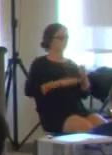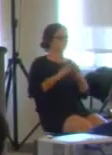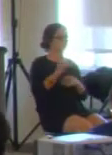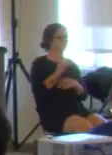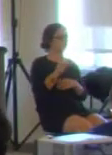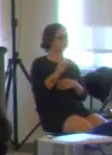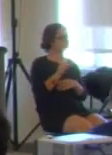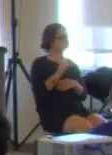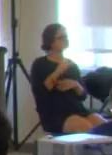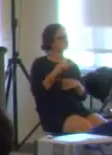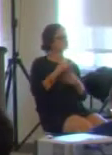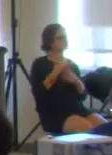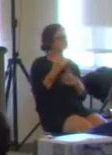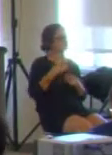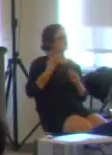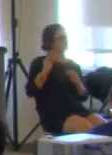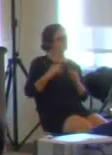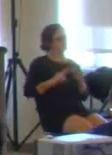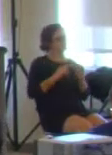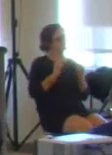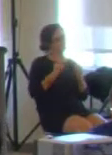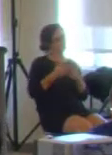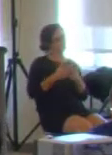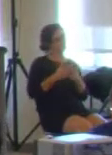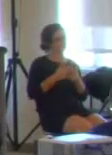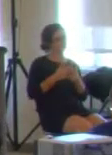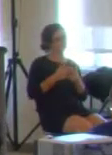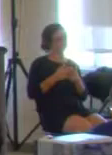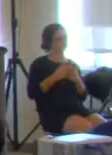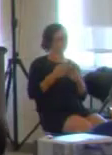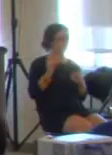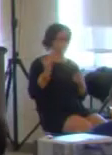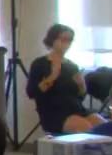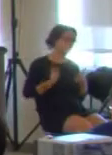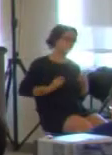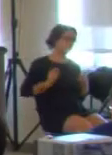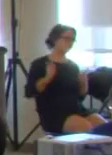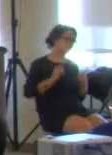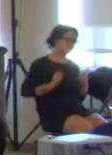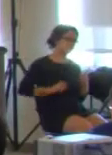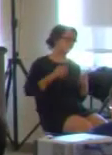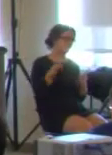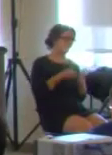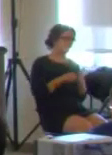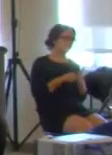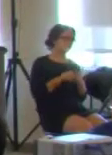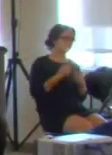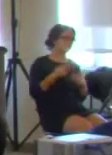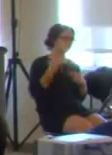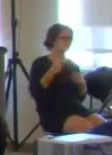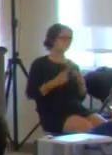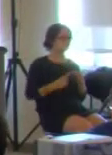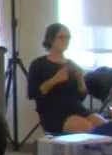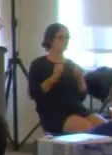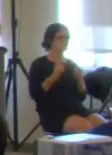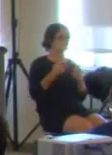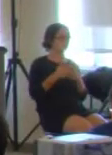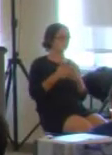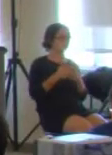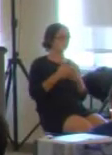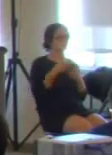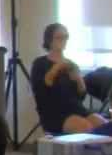cases. So that's why I put in special accommodations, because I've been writing letters for the past few weeks for special accommodations.